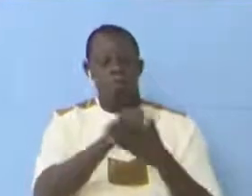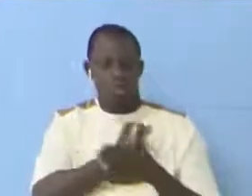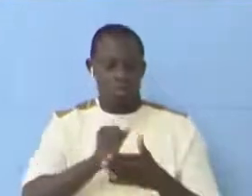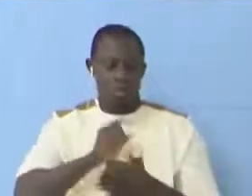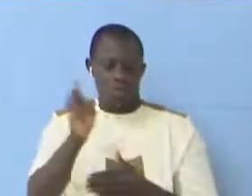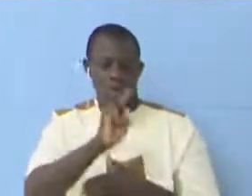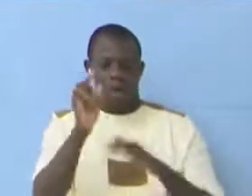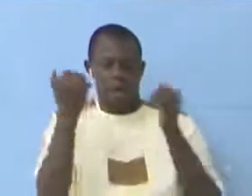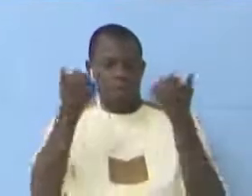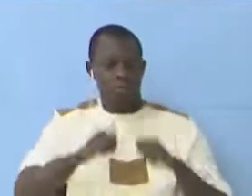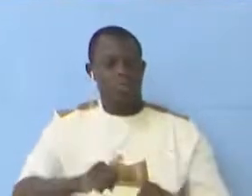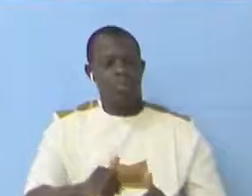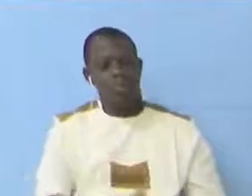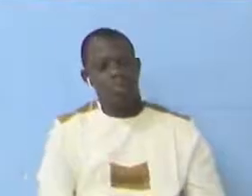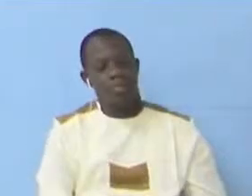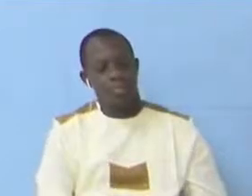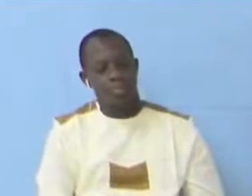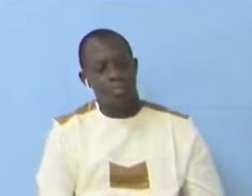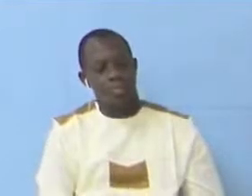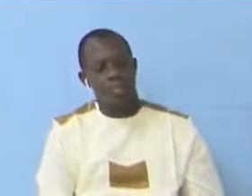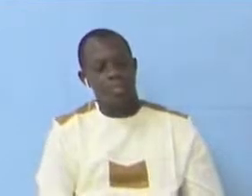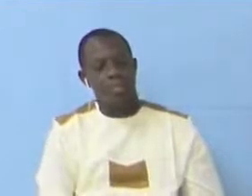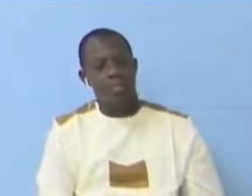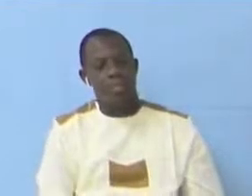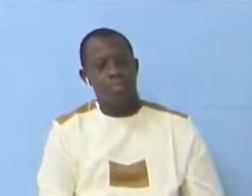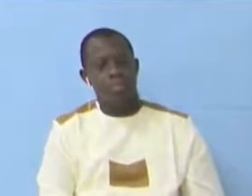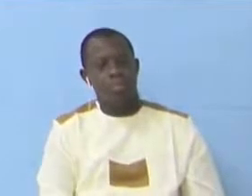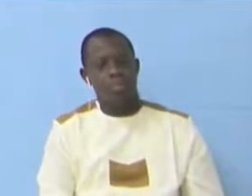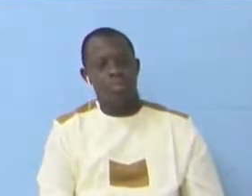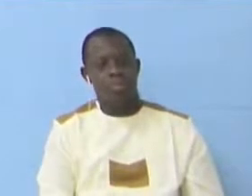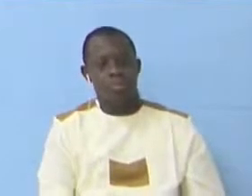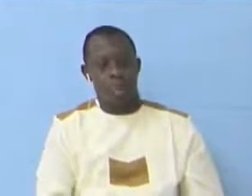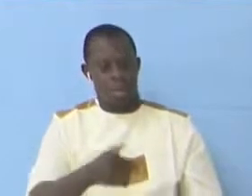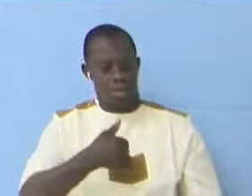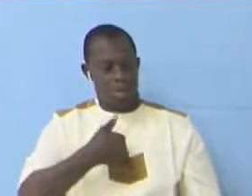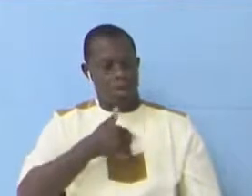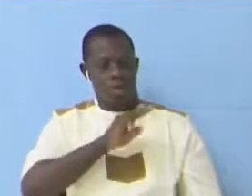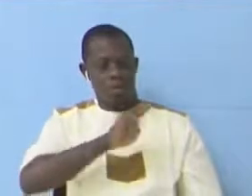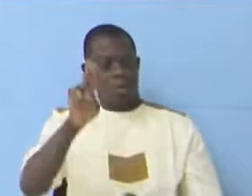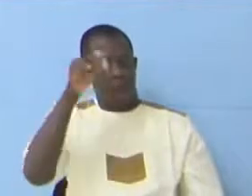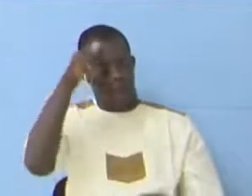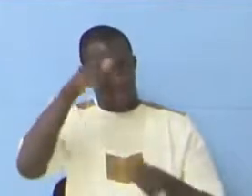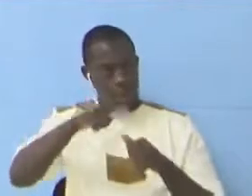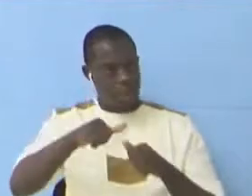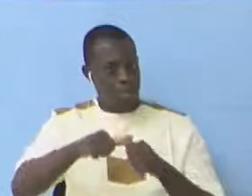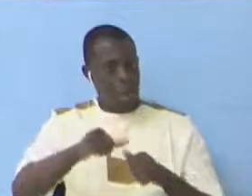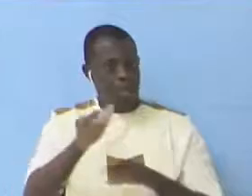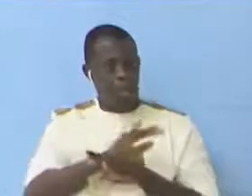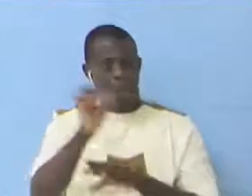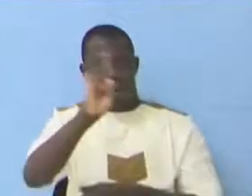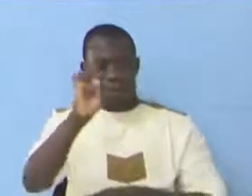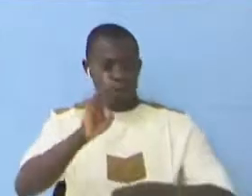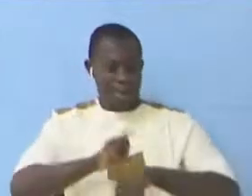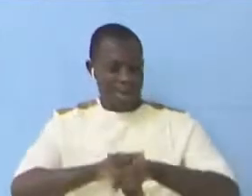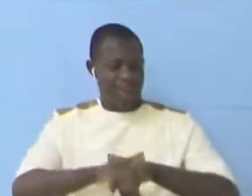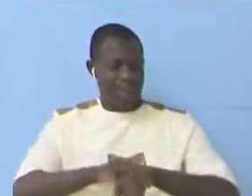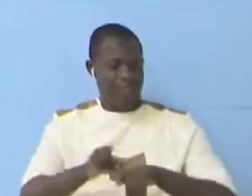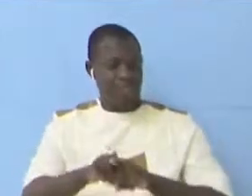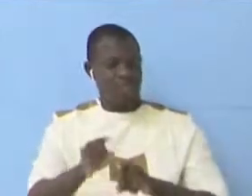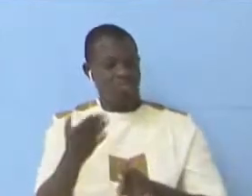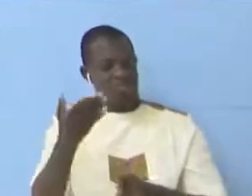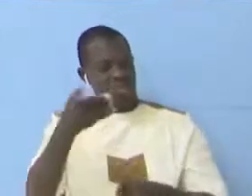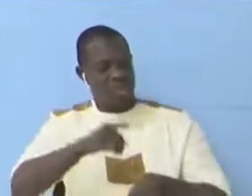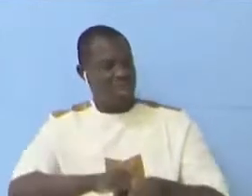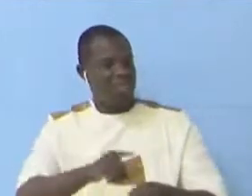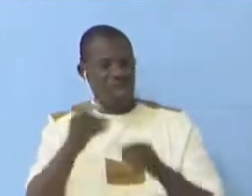ñu lu xew. Well, I can't remember specifically what time it was, but at some point at night